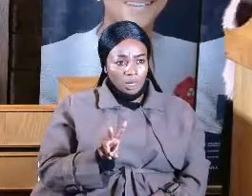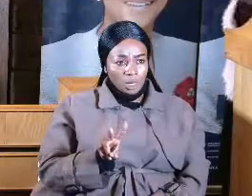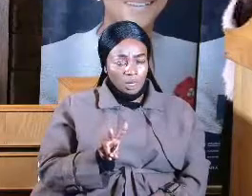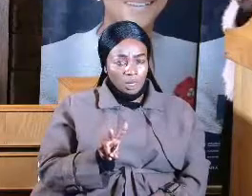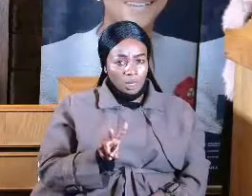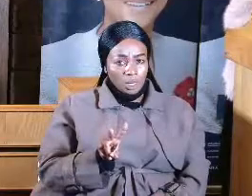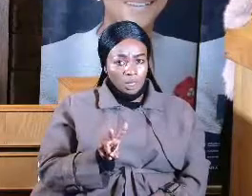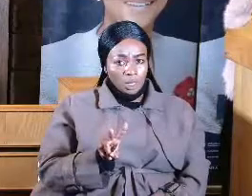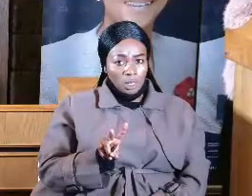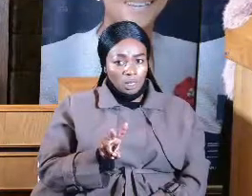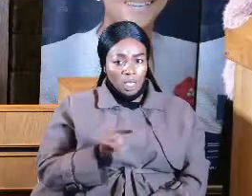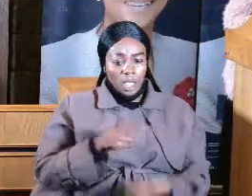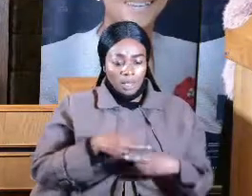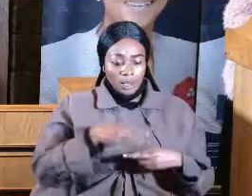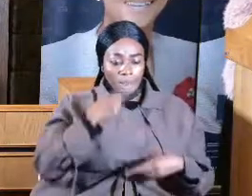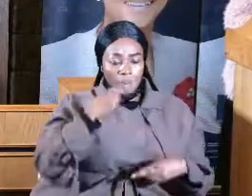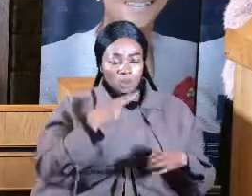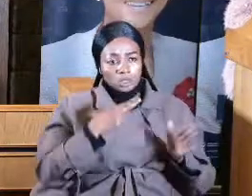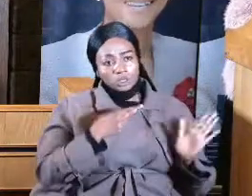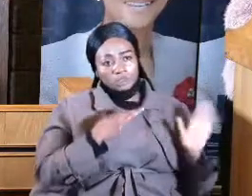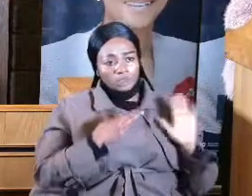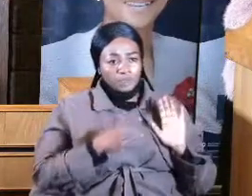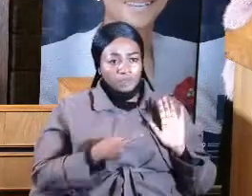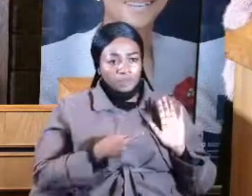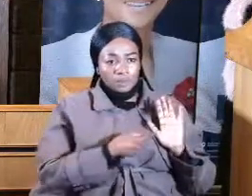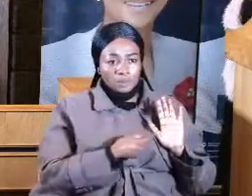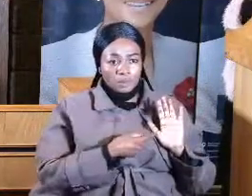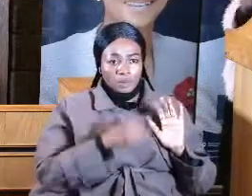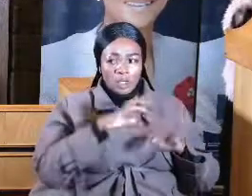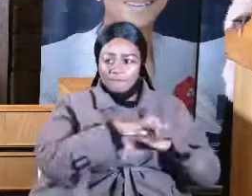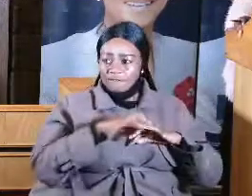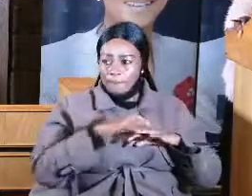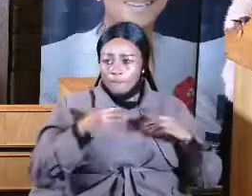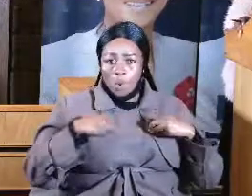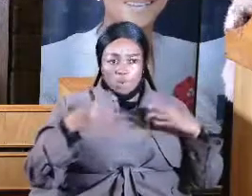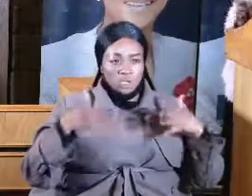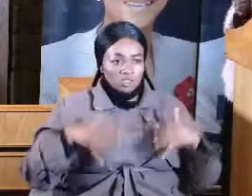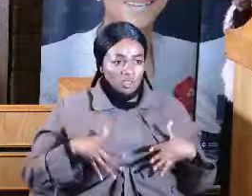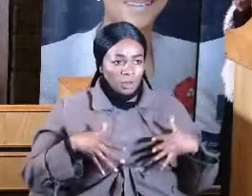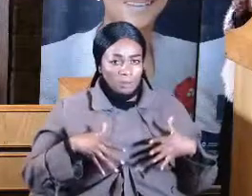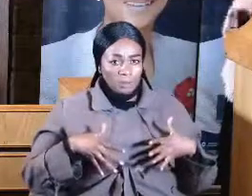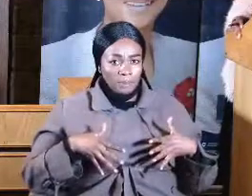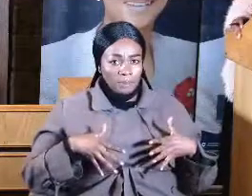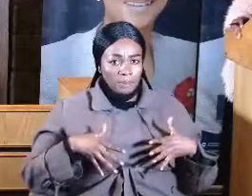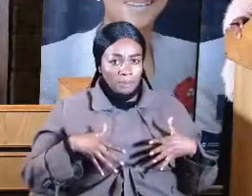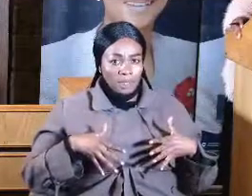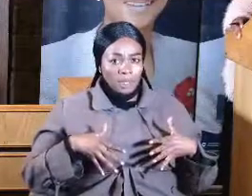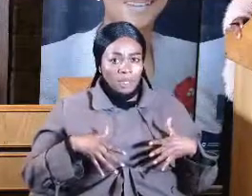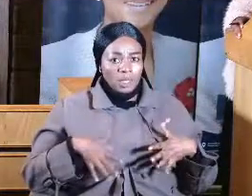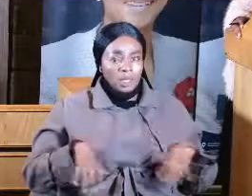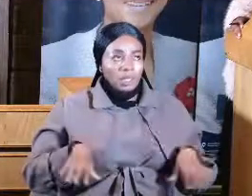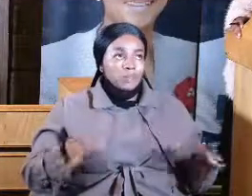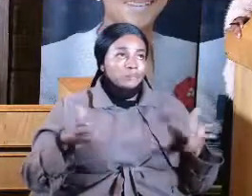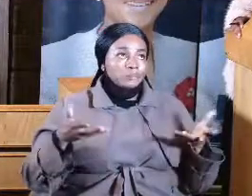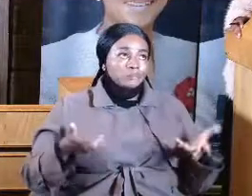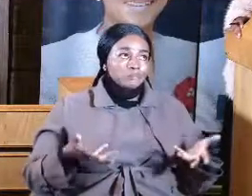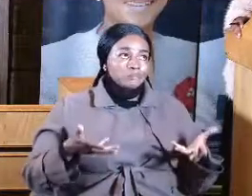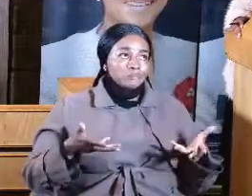was an audit report, for farm ownership, and then they did it by race, whereby